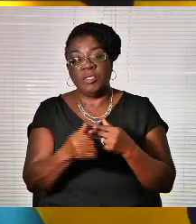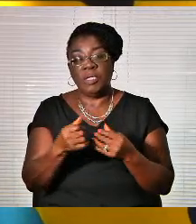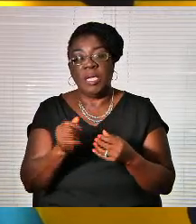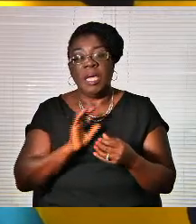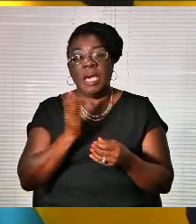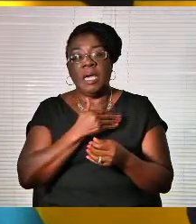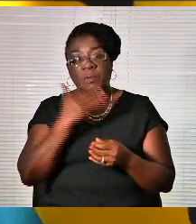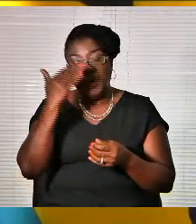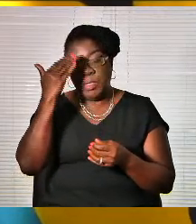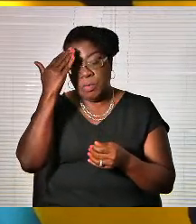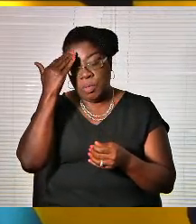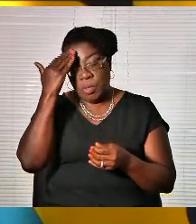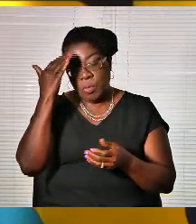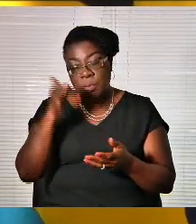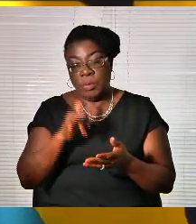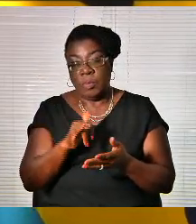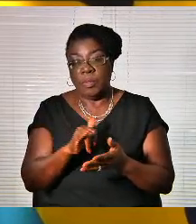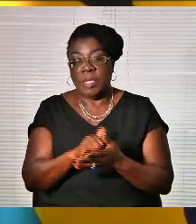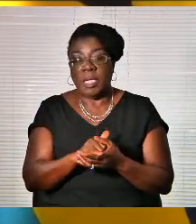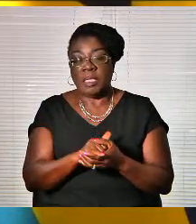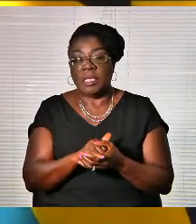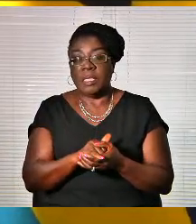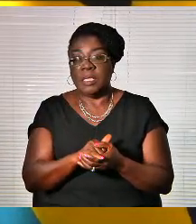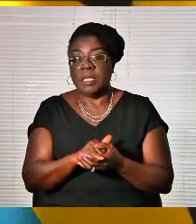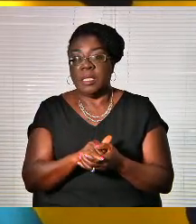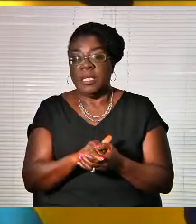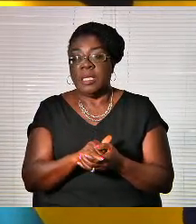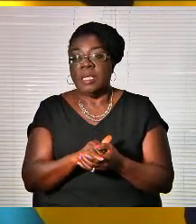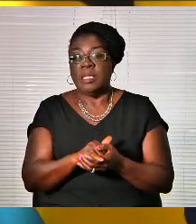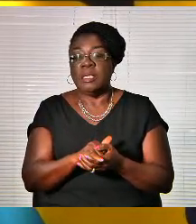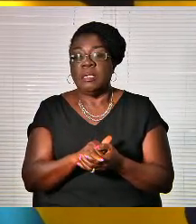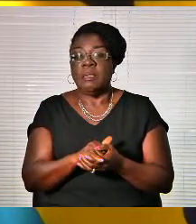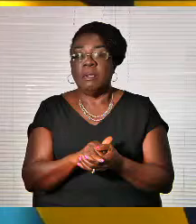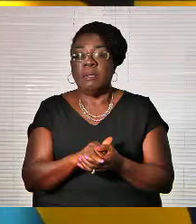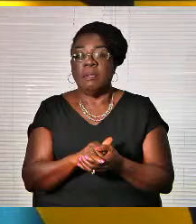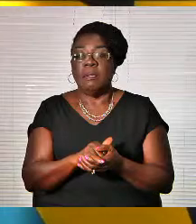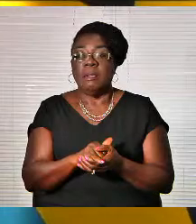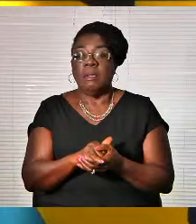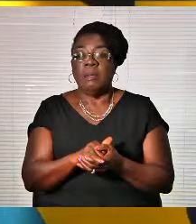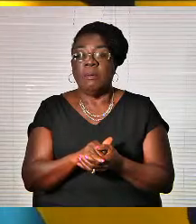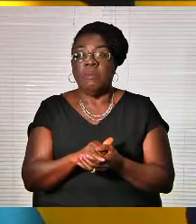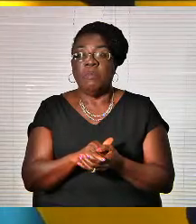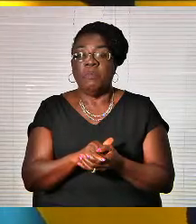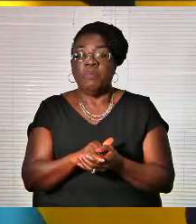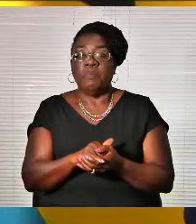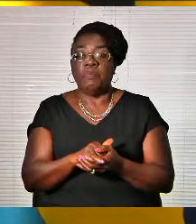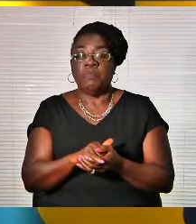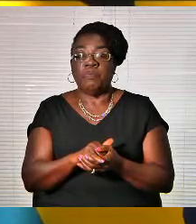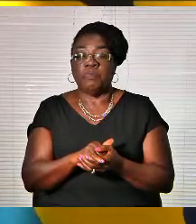that the Shadow Minister for Health on the opposition side,